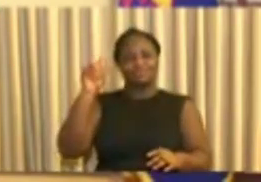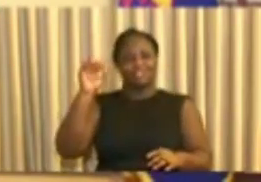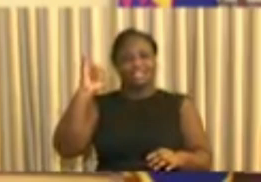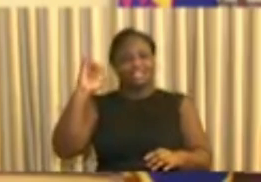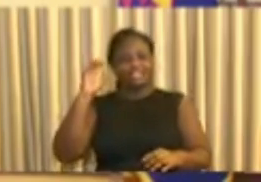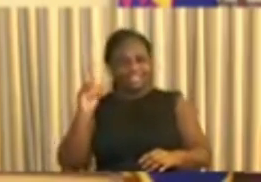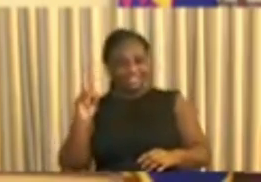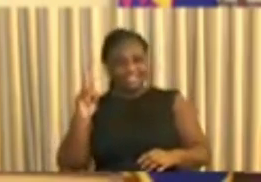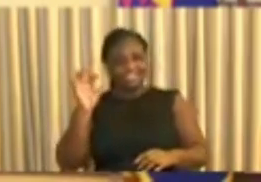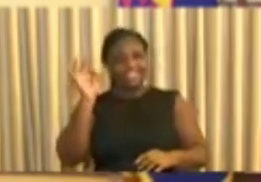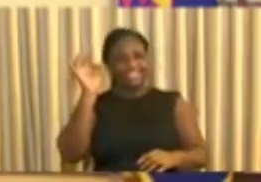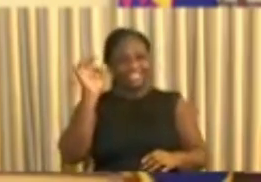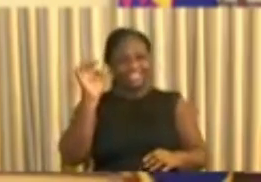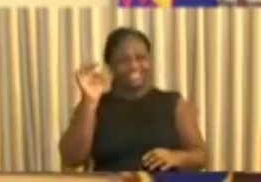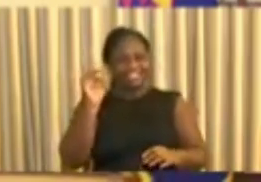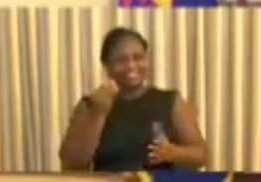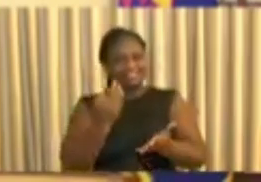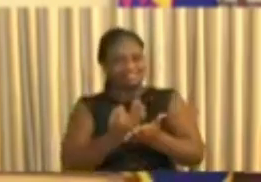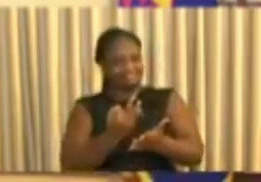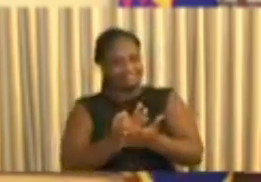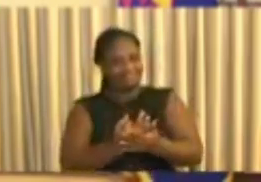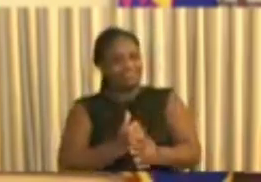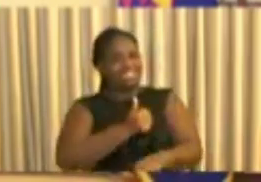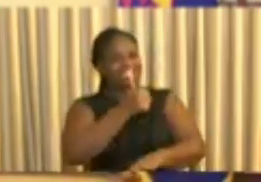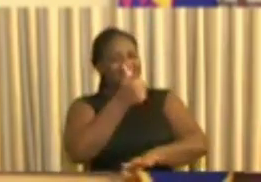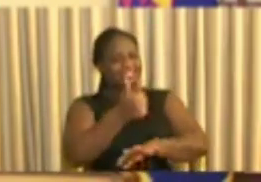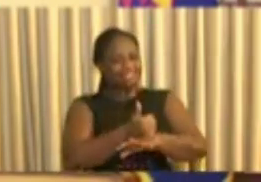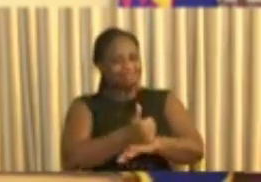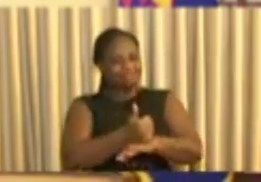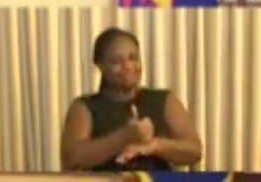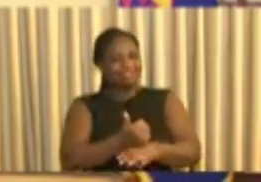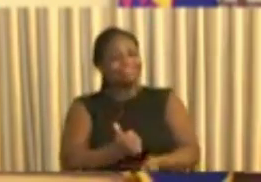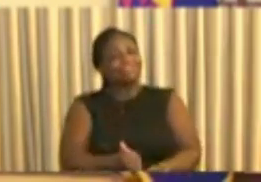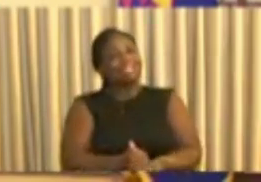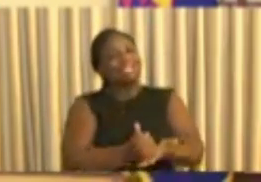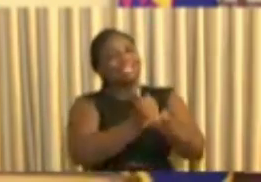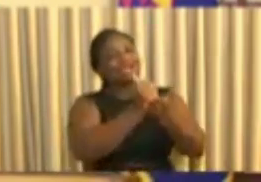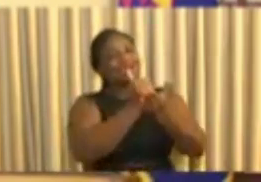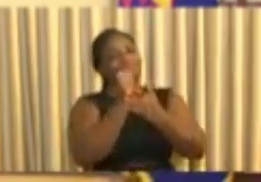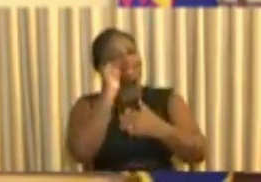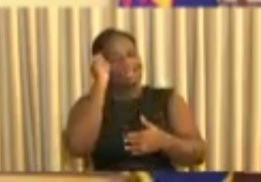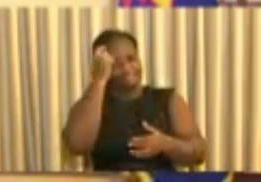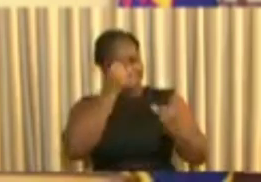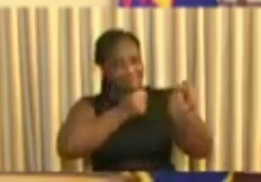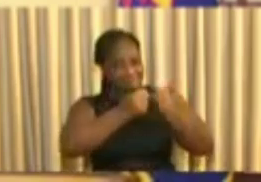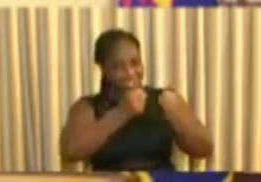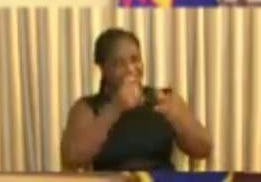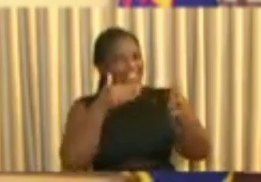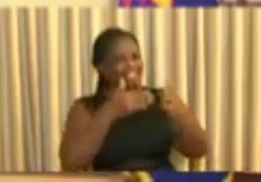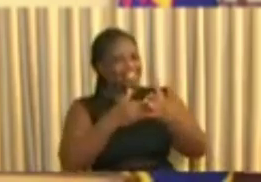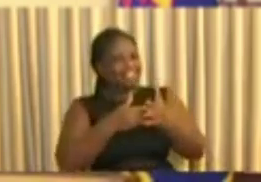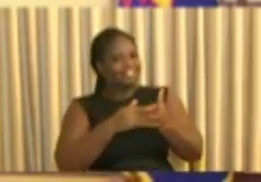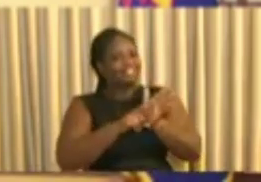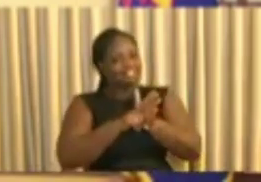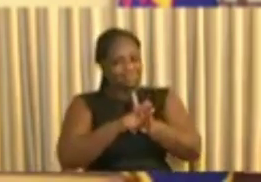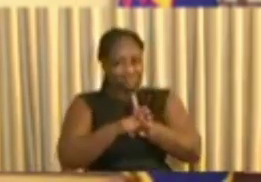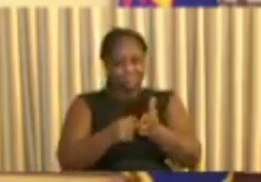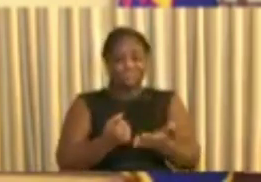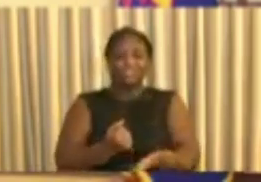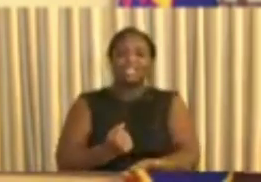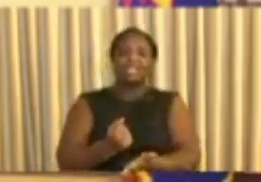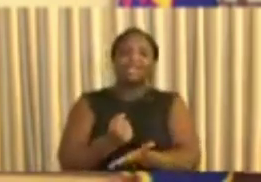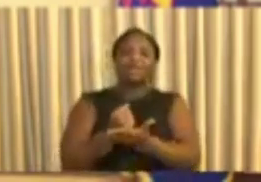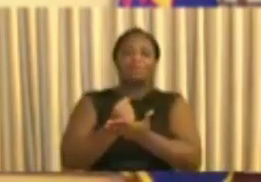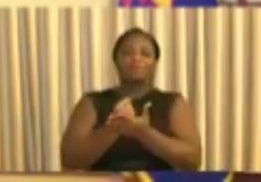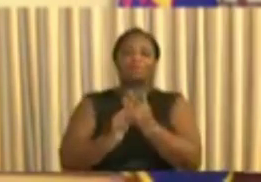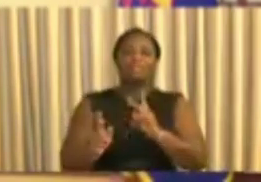Trust Fund, which has been established to complement government's fight against the virus and to assist in the